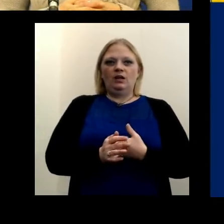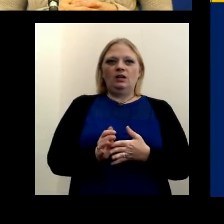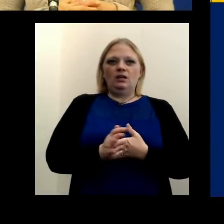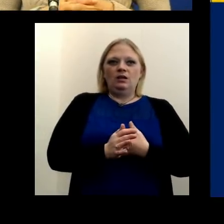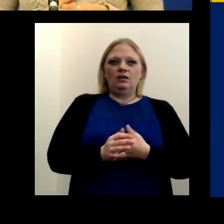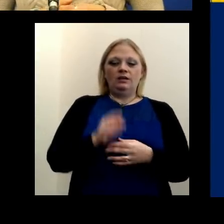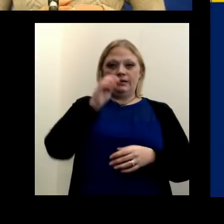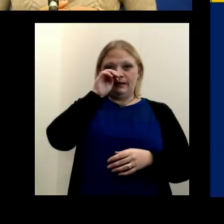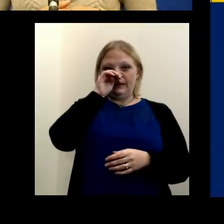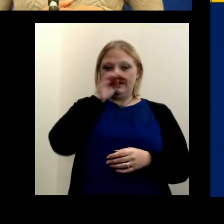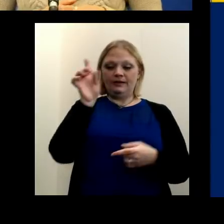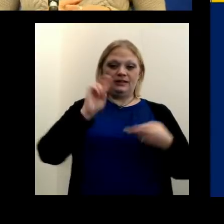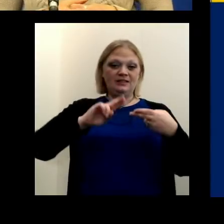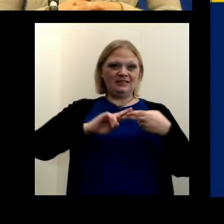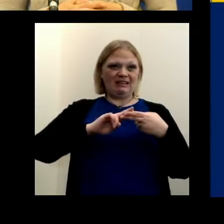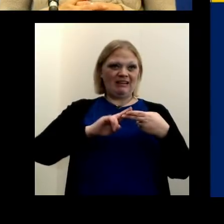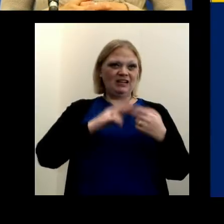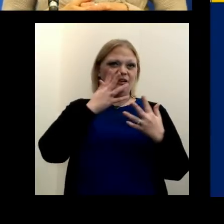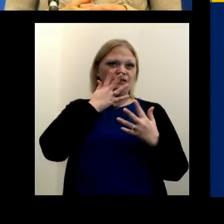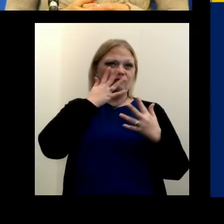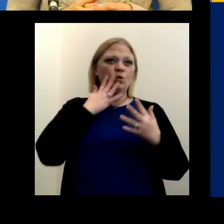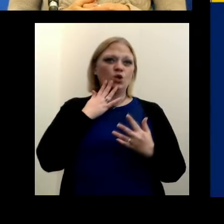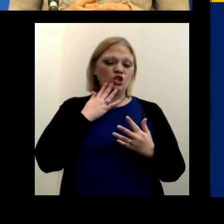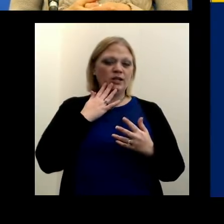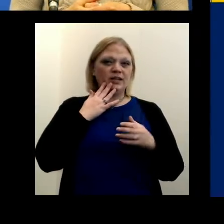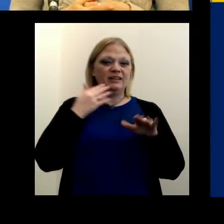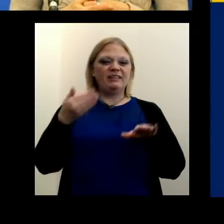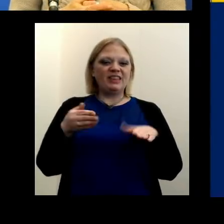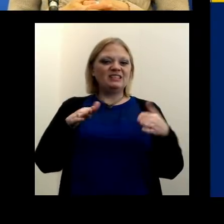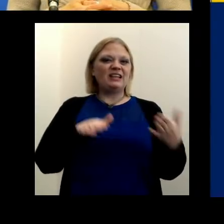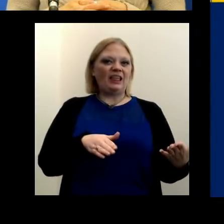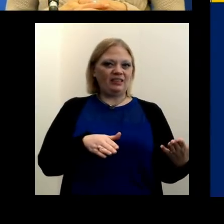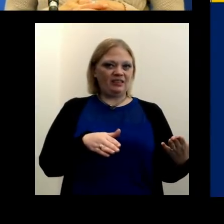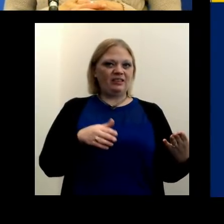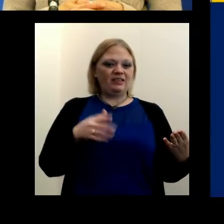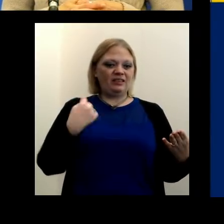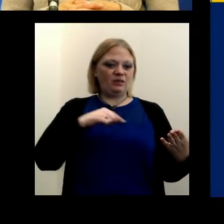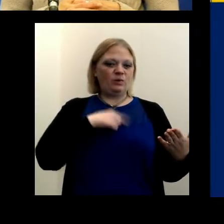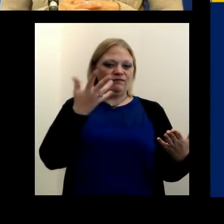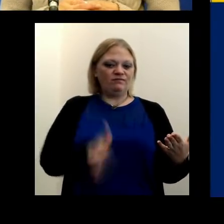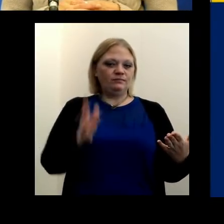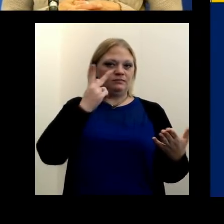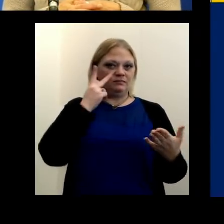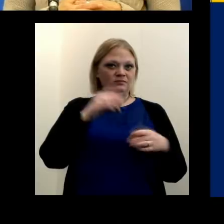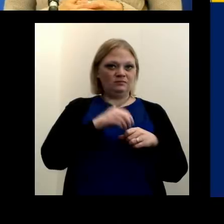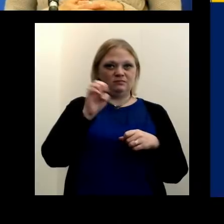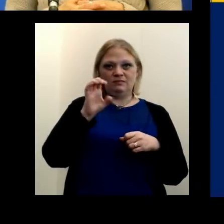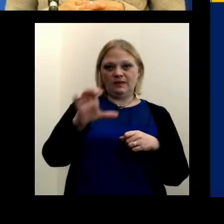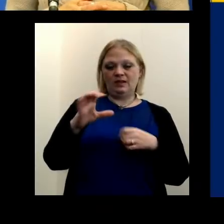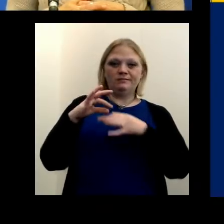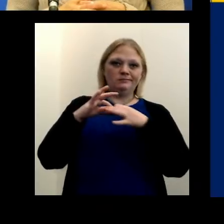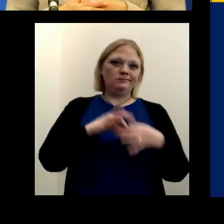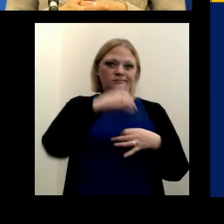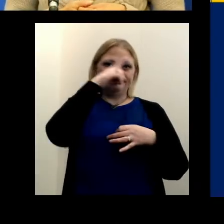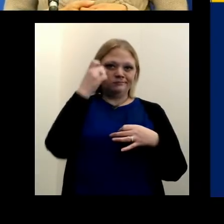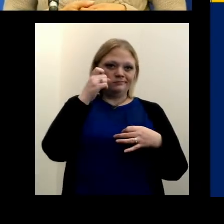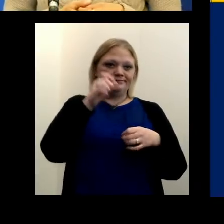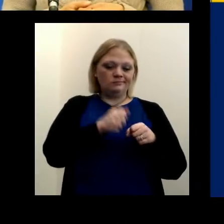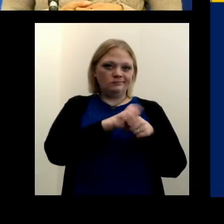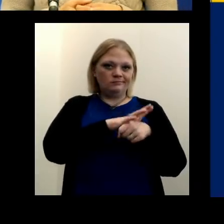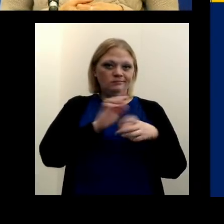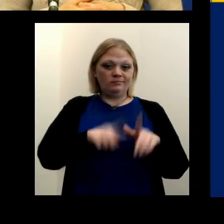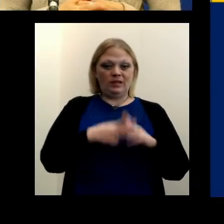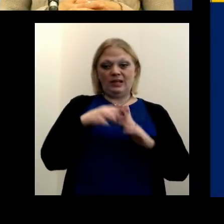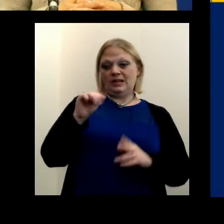slide looking at, unfortunately, the deaths that we've seen in Erie County from due to COVID-19, beginning